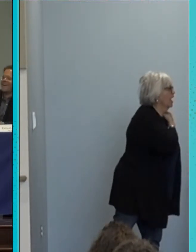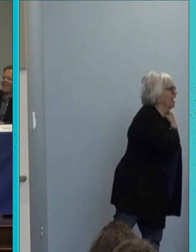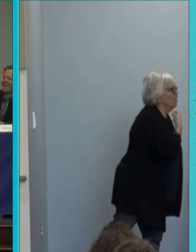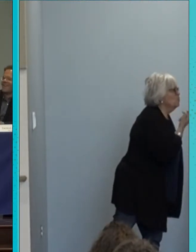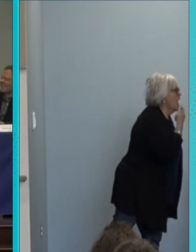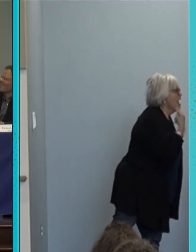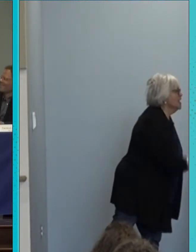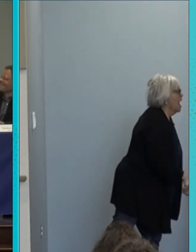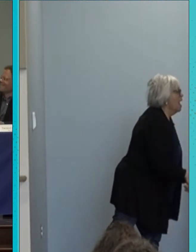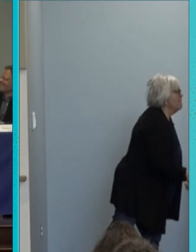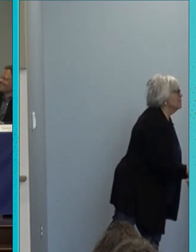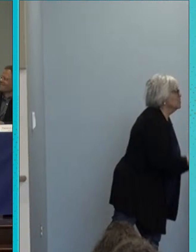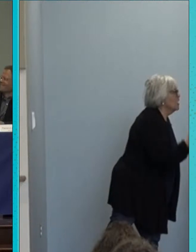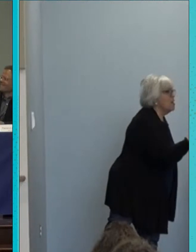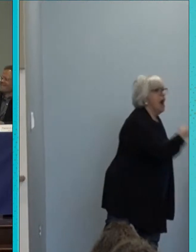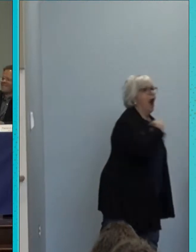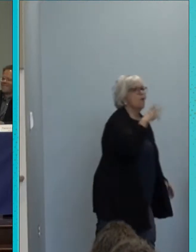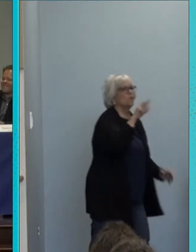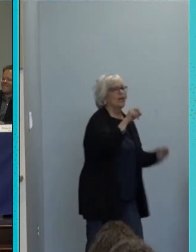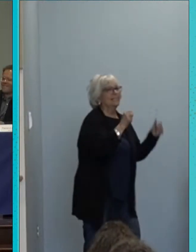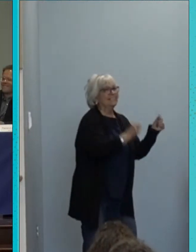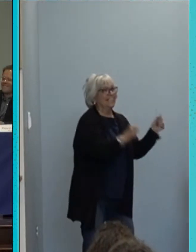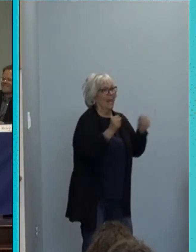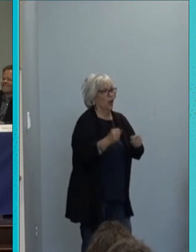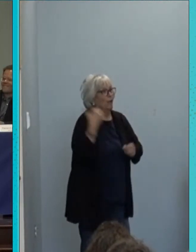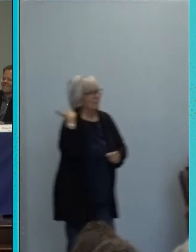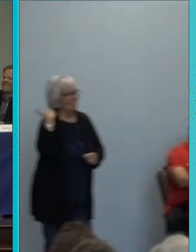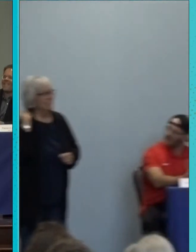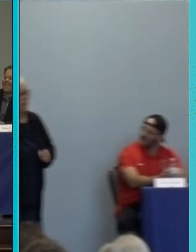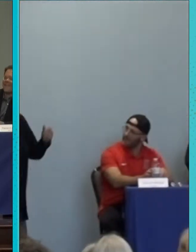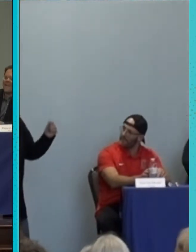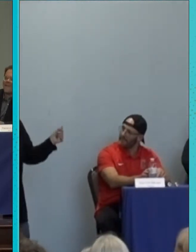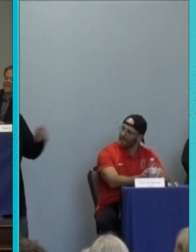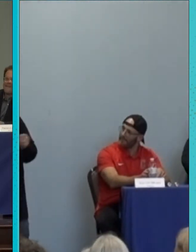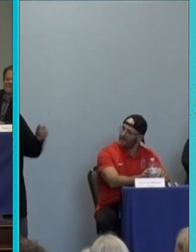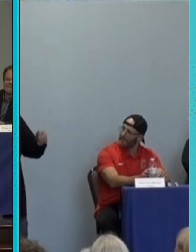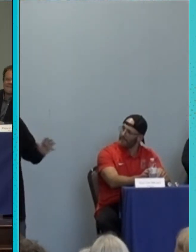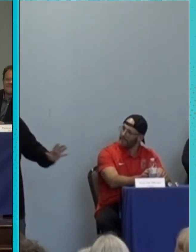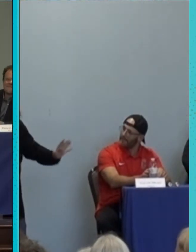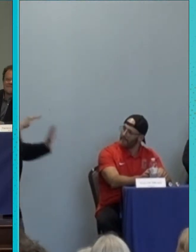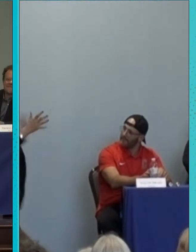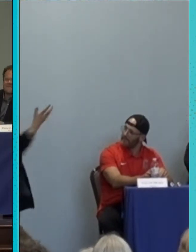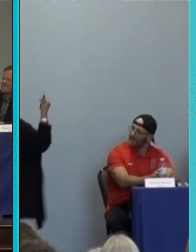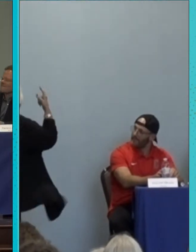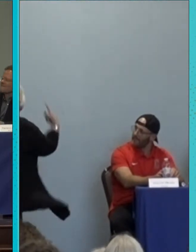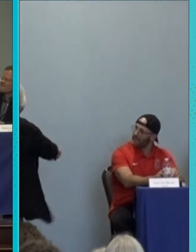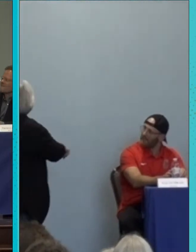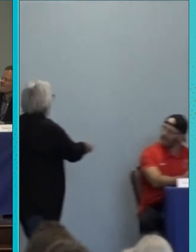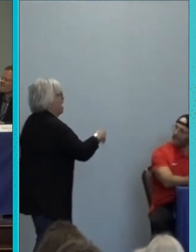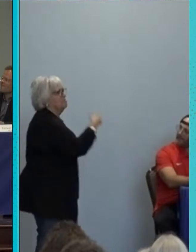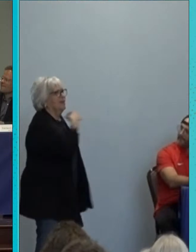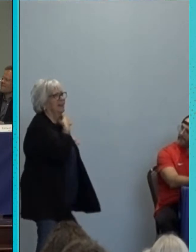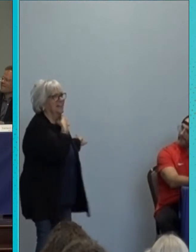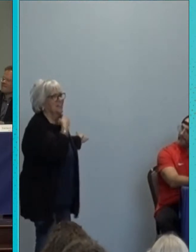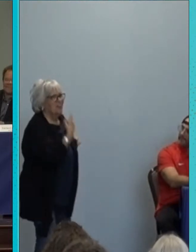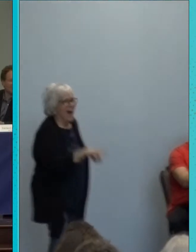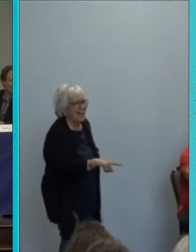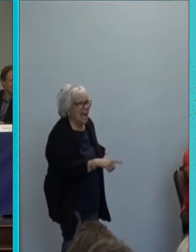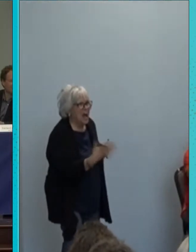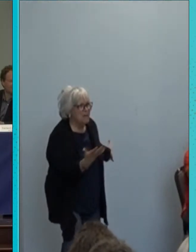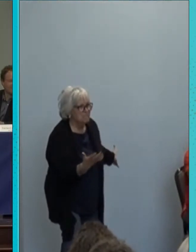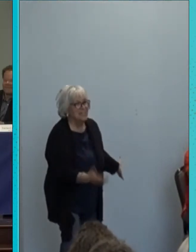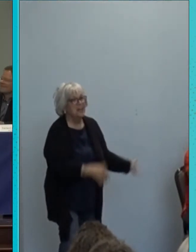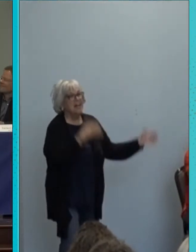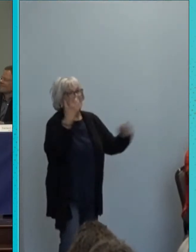the other coaches? I'm always trying to figure out what happened. I've seen that with the cheerlead. I was a cheerleader